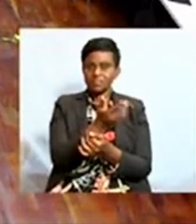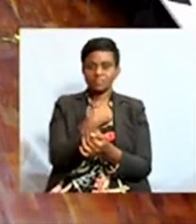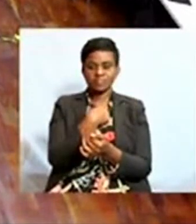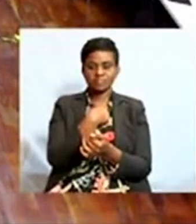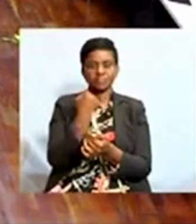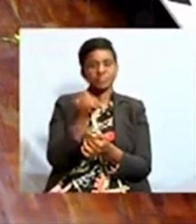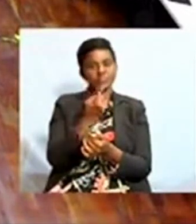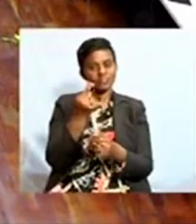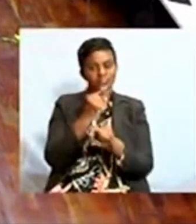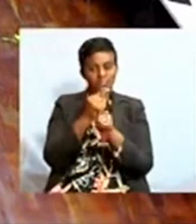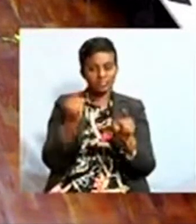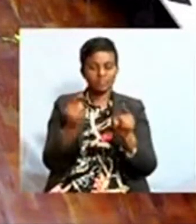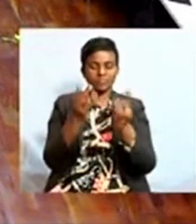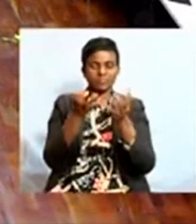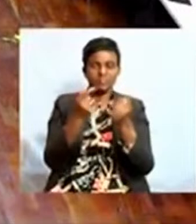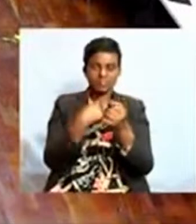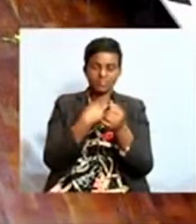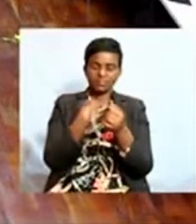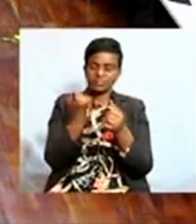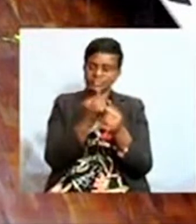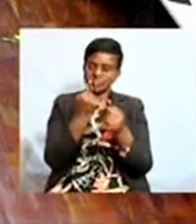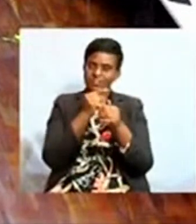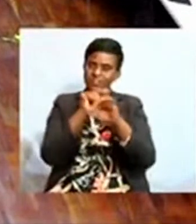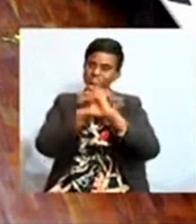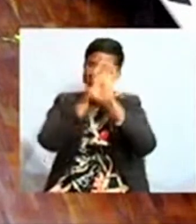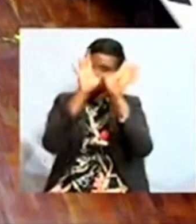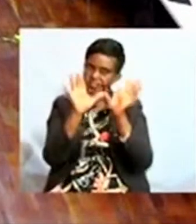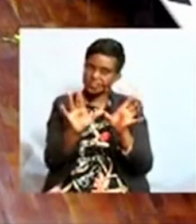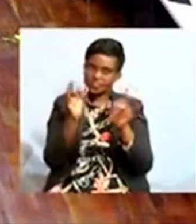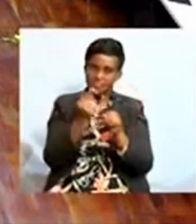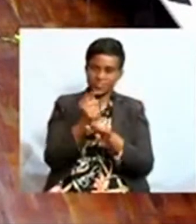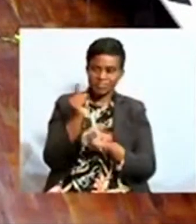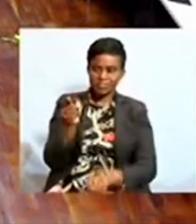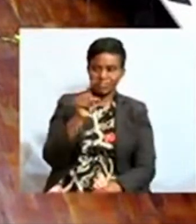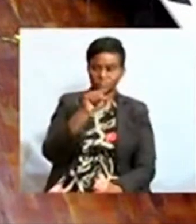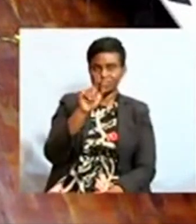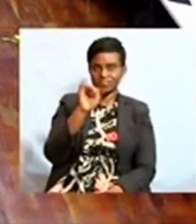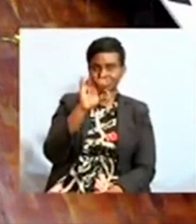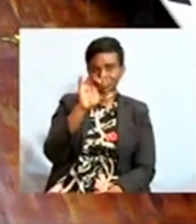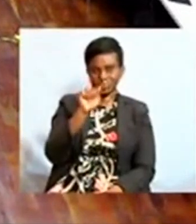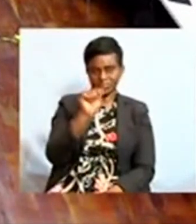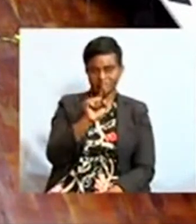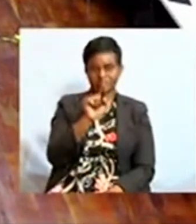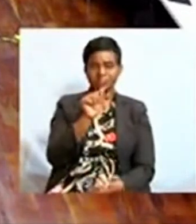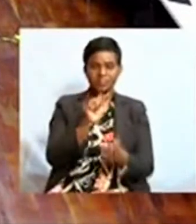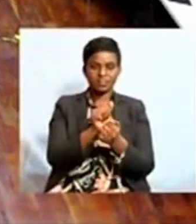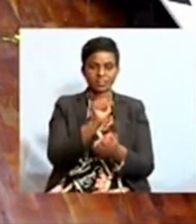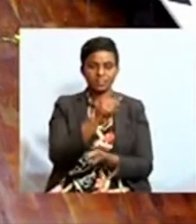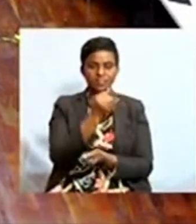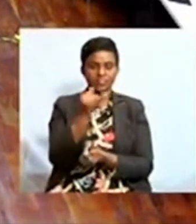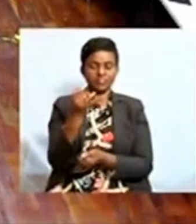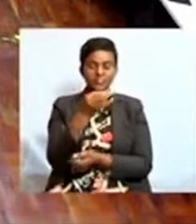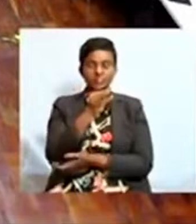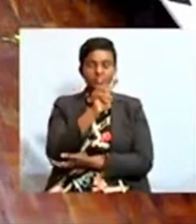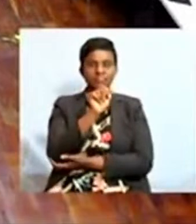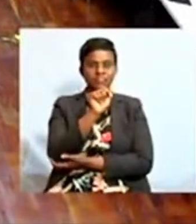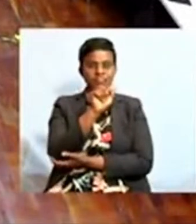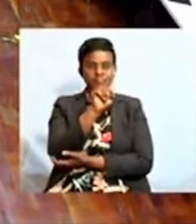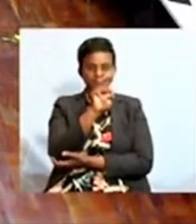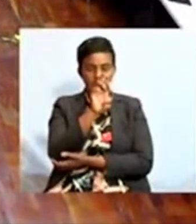want a clarification from Zita, especially on the issue of value additional tax,